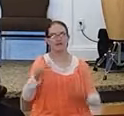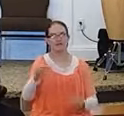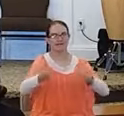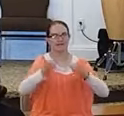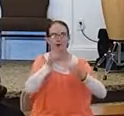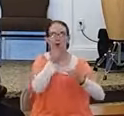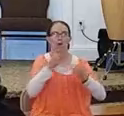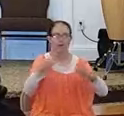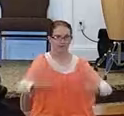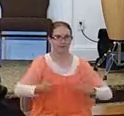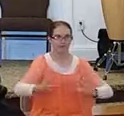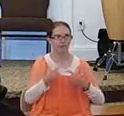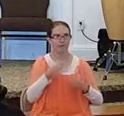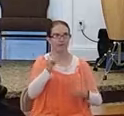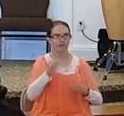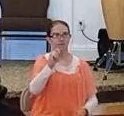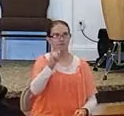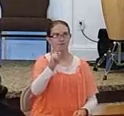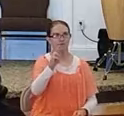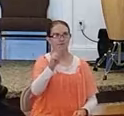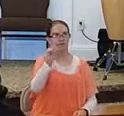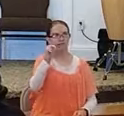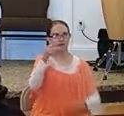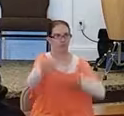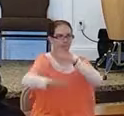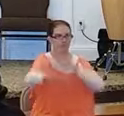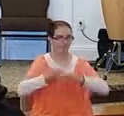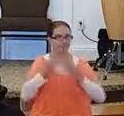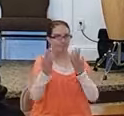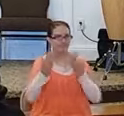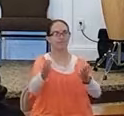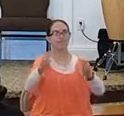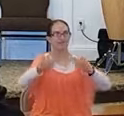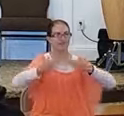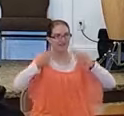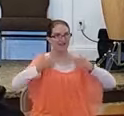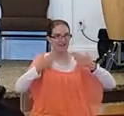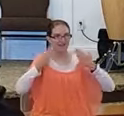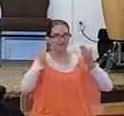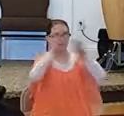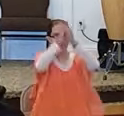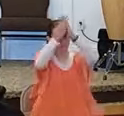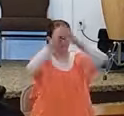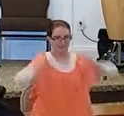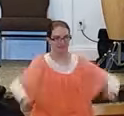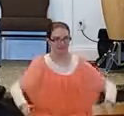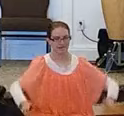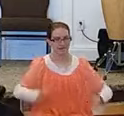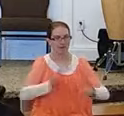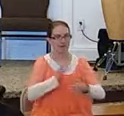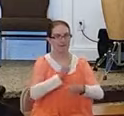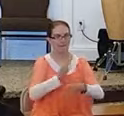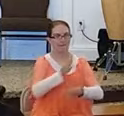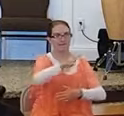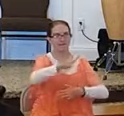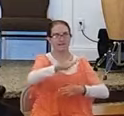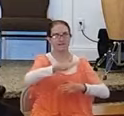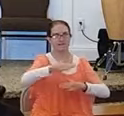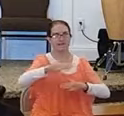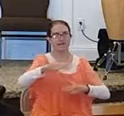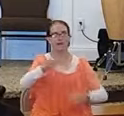old life of striving in this world, and it gives you a joy, and it gives you a peace that passeth all